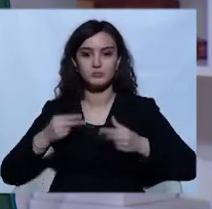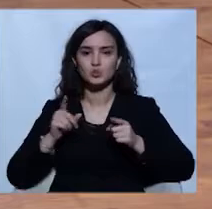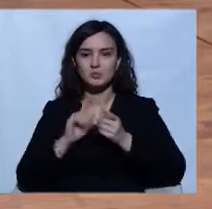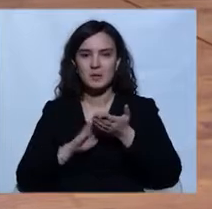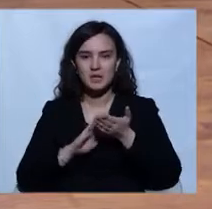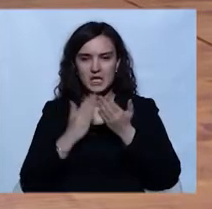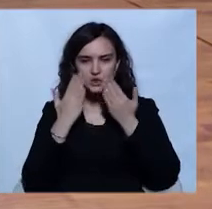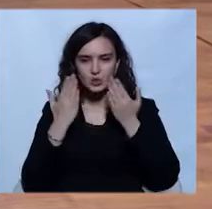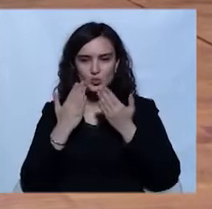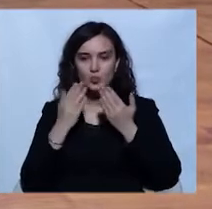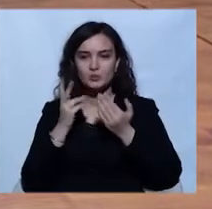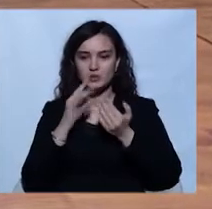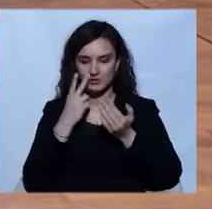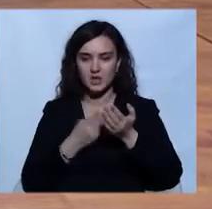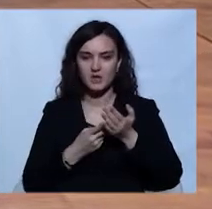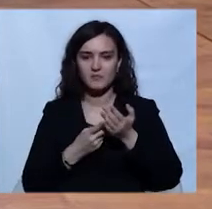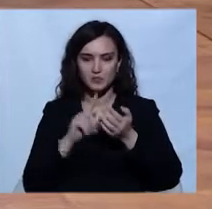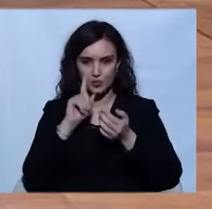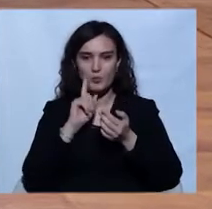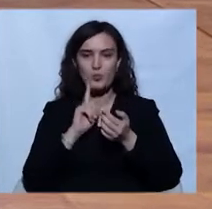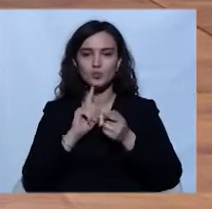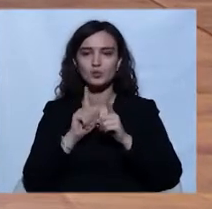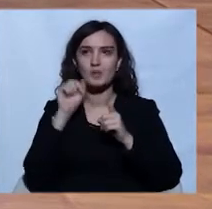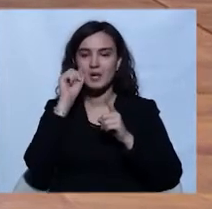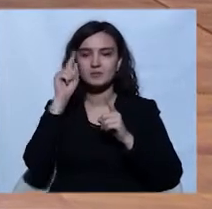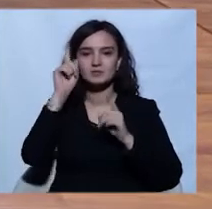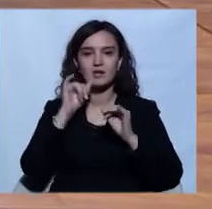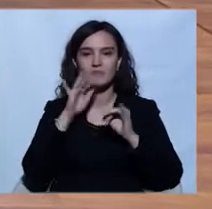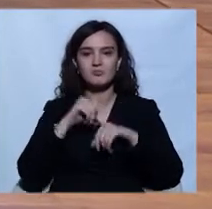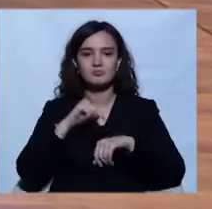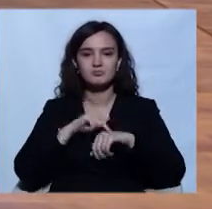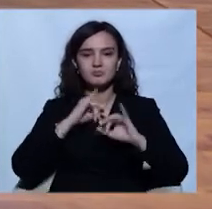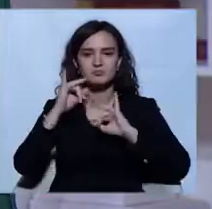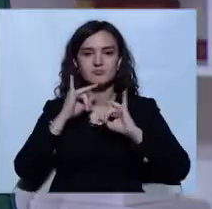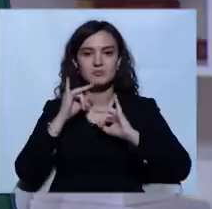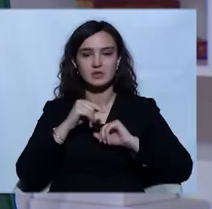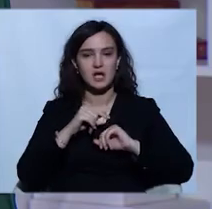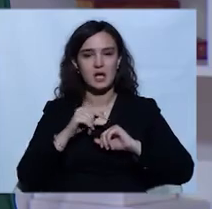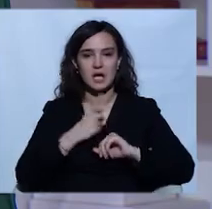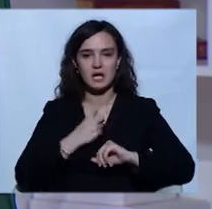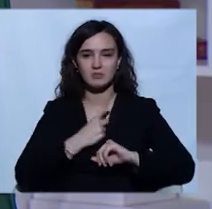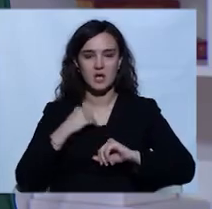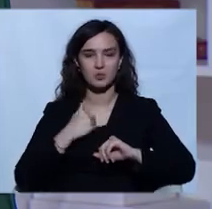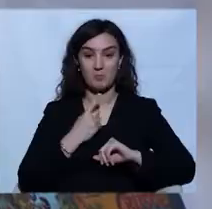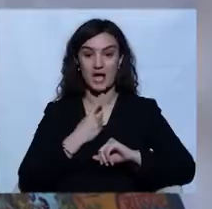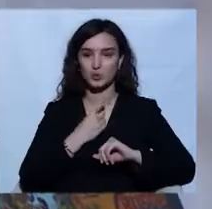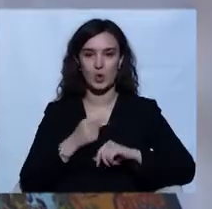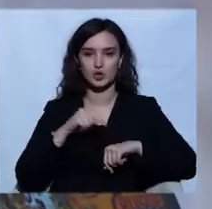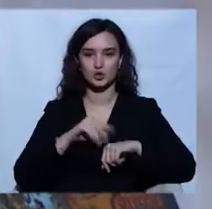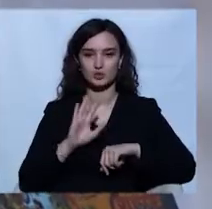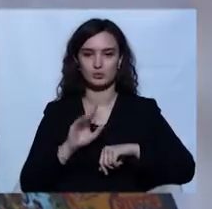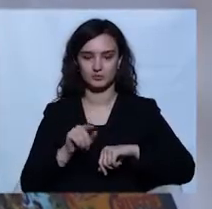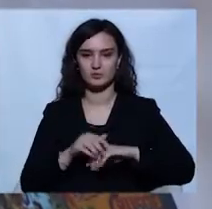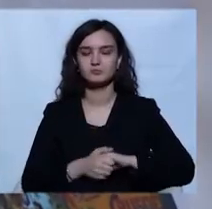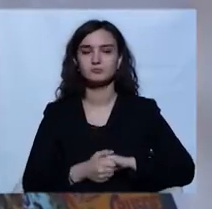Bible and finds comfort as he grows closer to God and feels a lot less lonely on his island. Now,